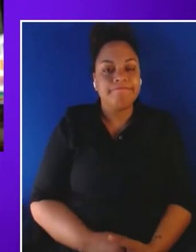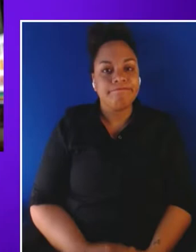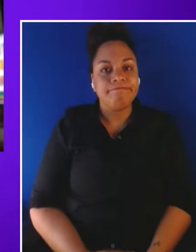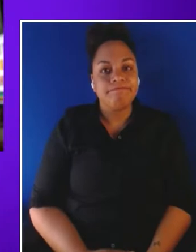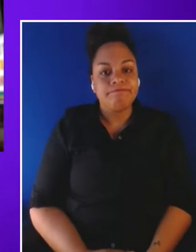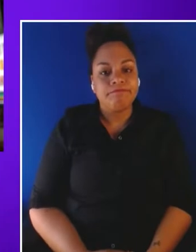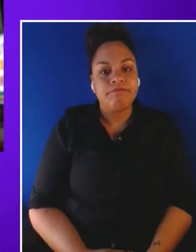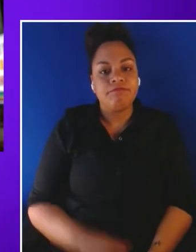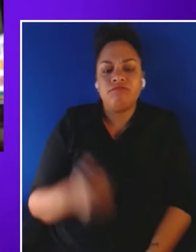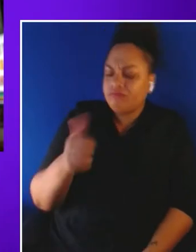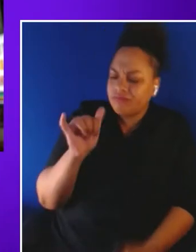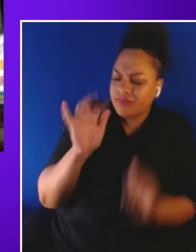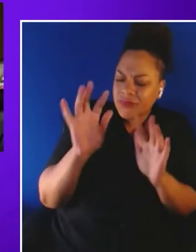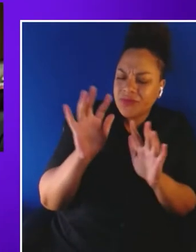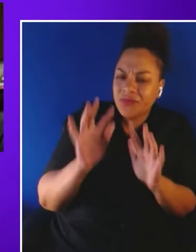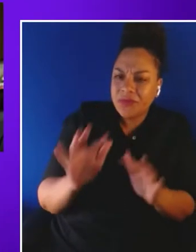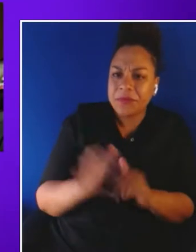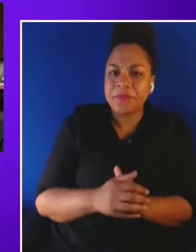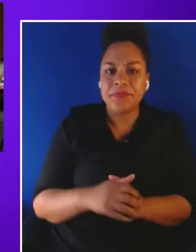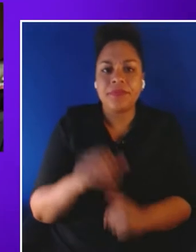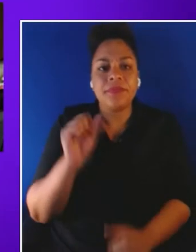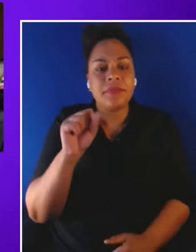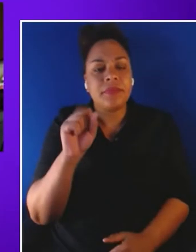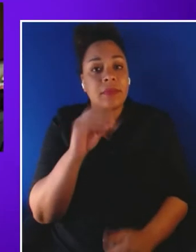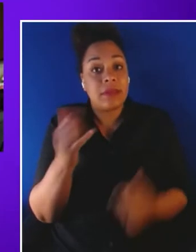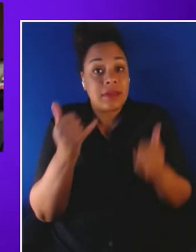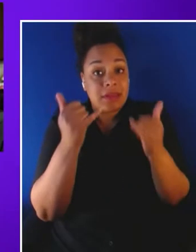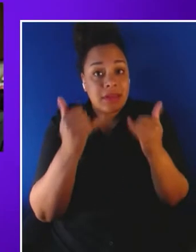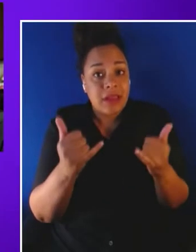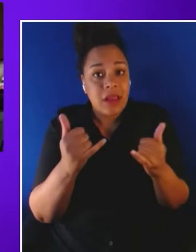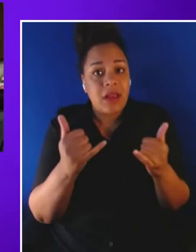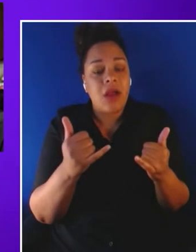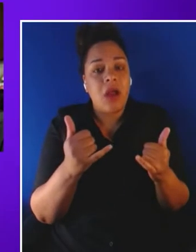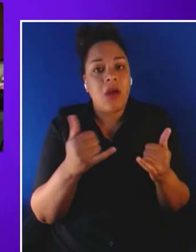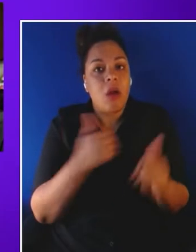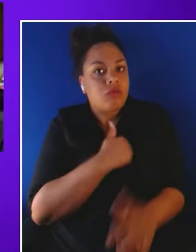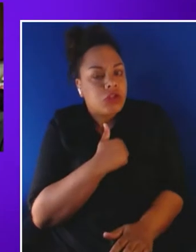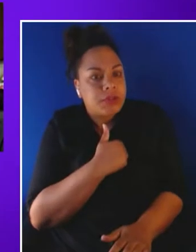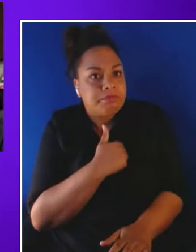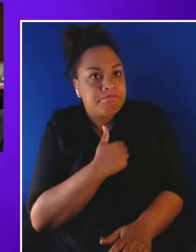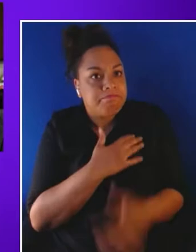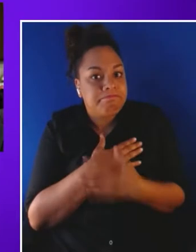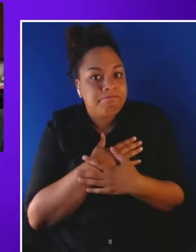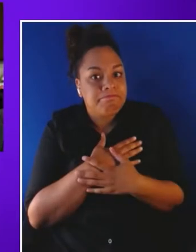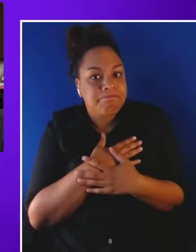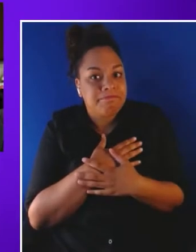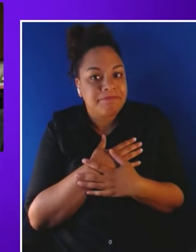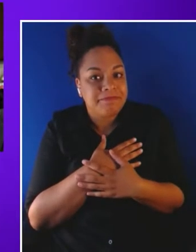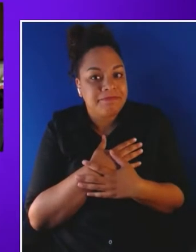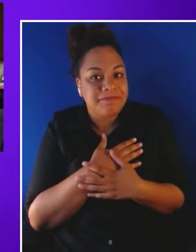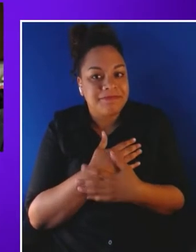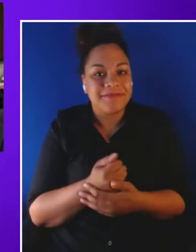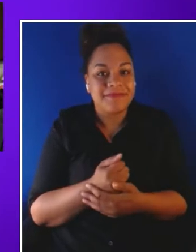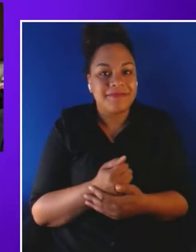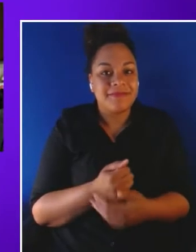That's great. And now I am more, sorry. Okay.